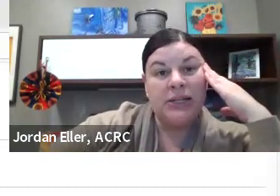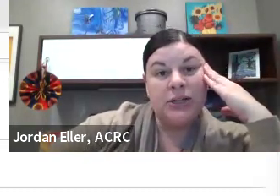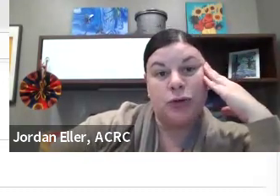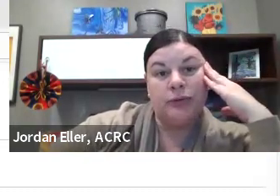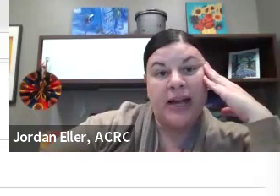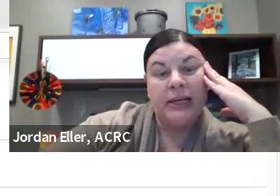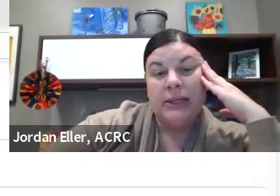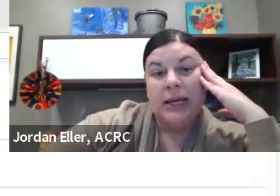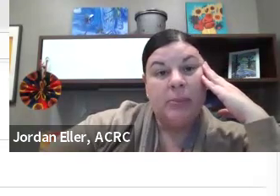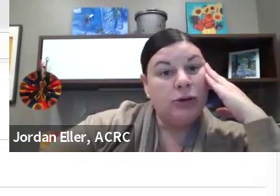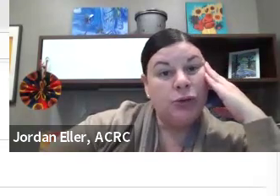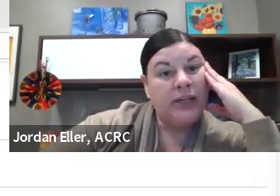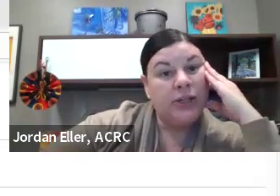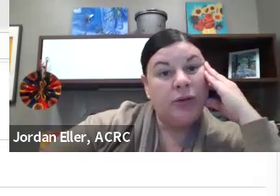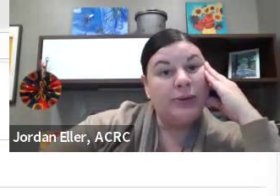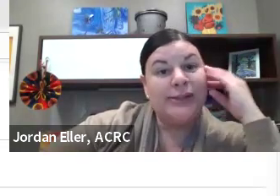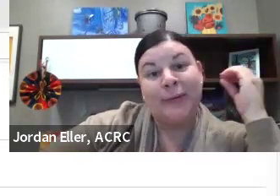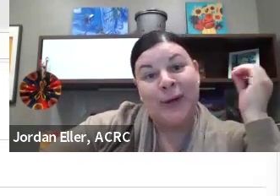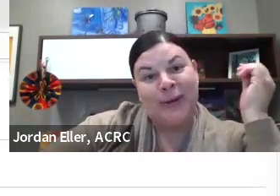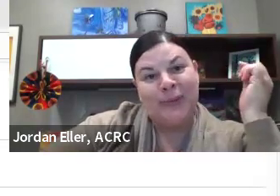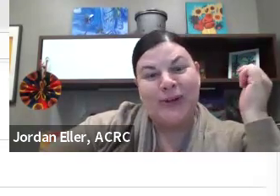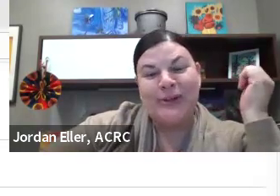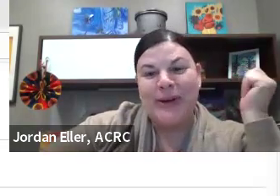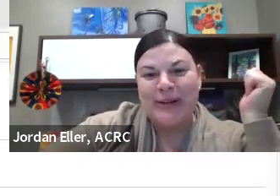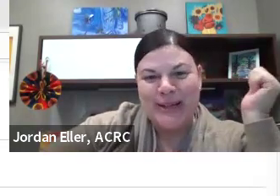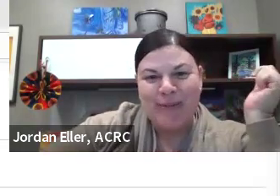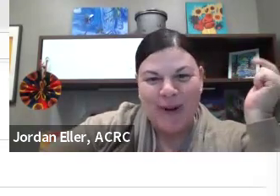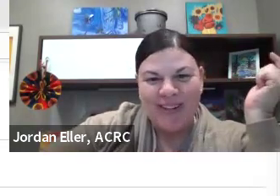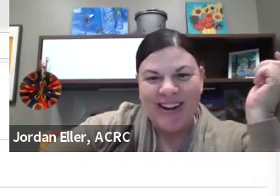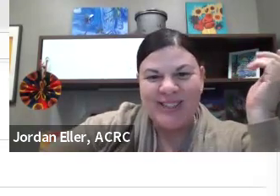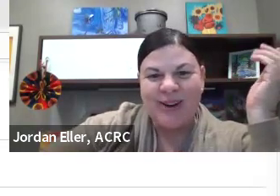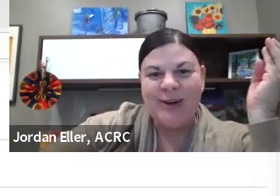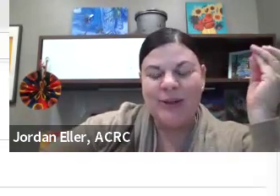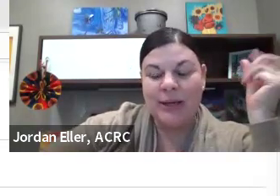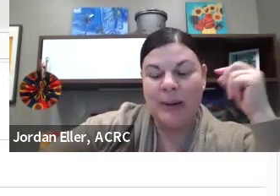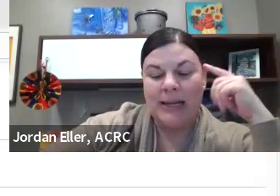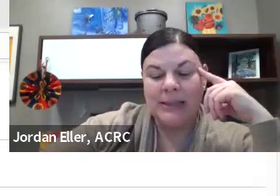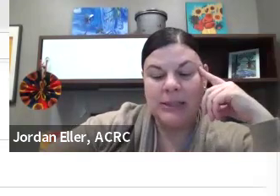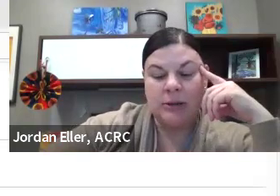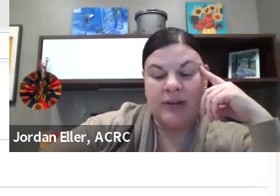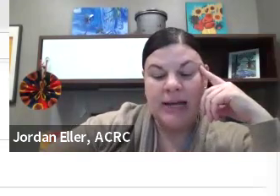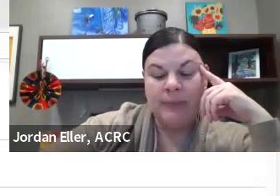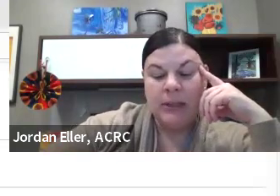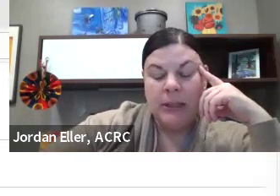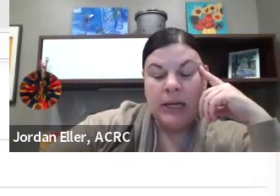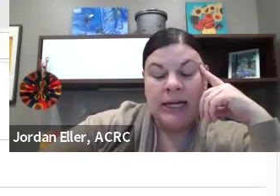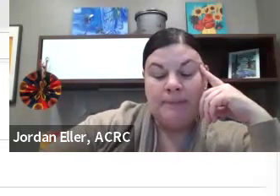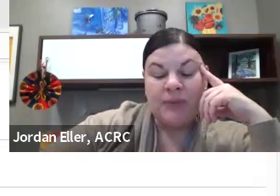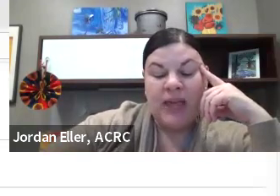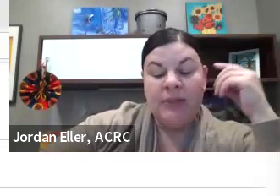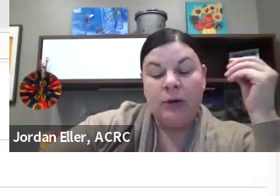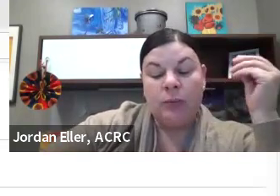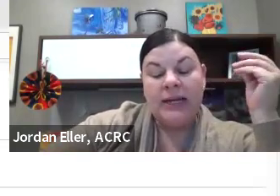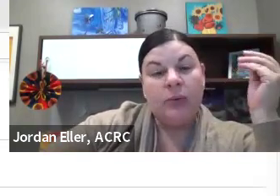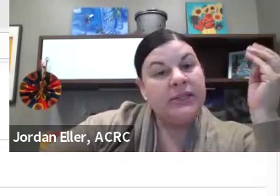the capacity survey. And about 2 weeks ago, that was several hundred more. So we are seeing progress, right, with the capacity survey.